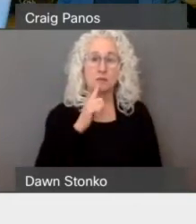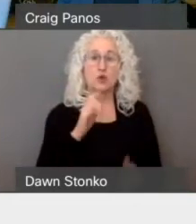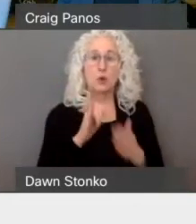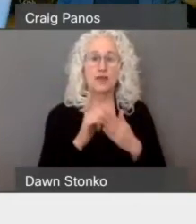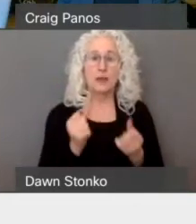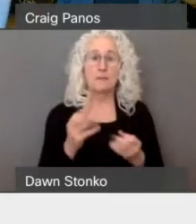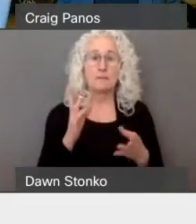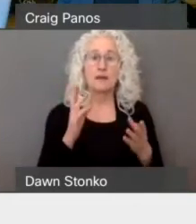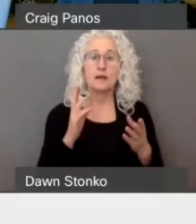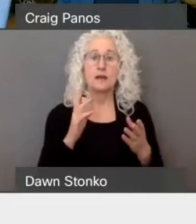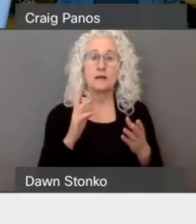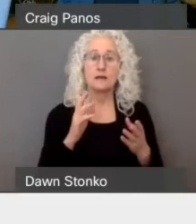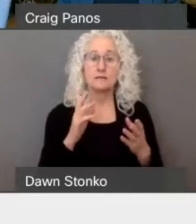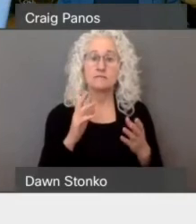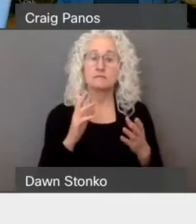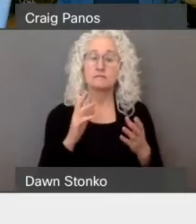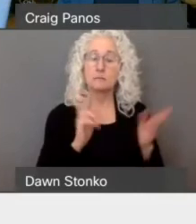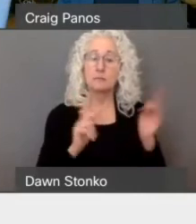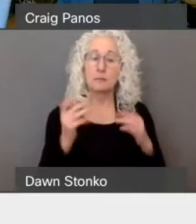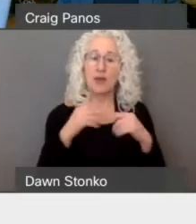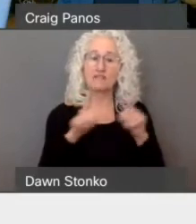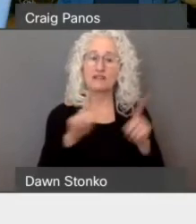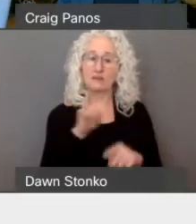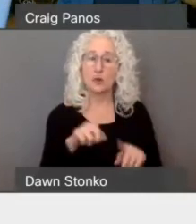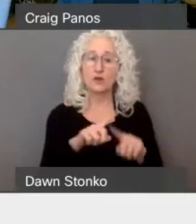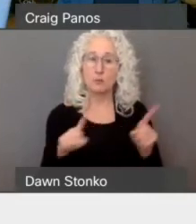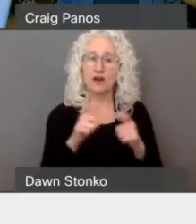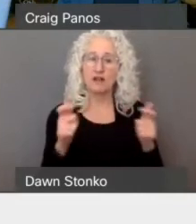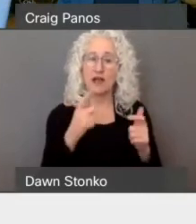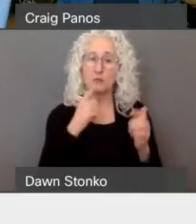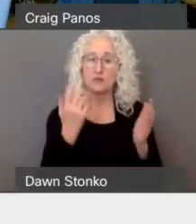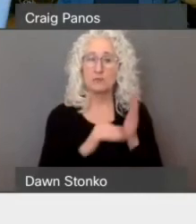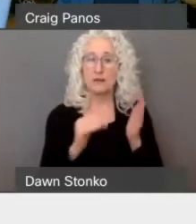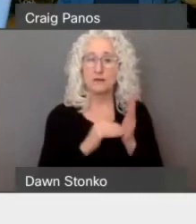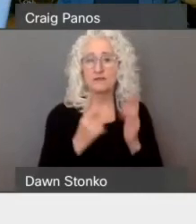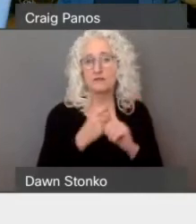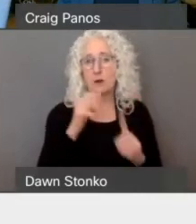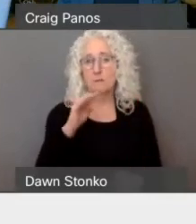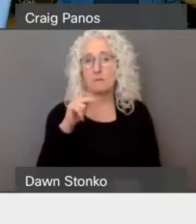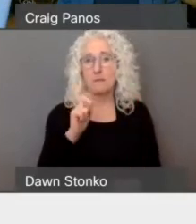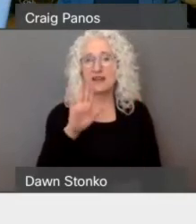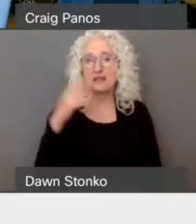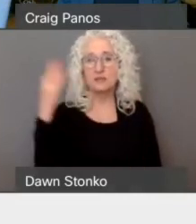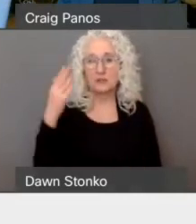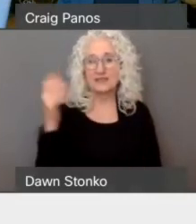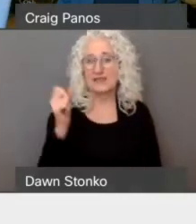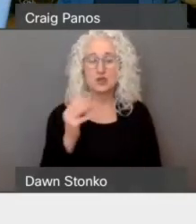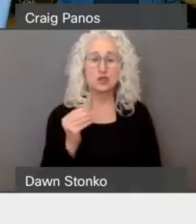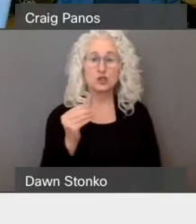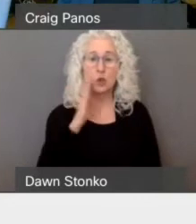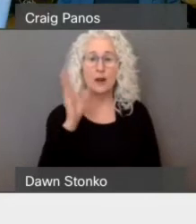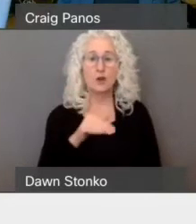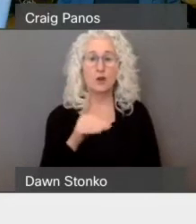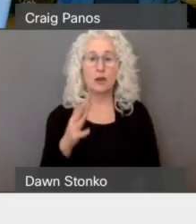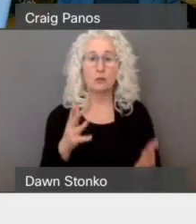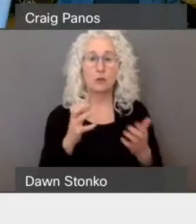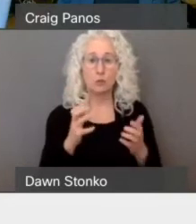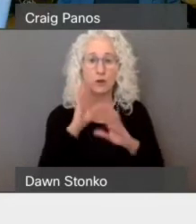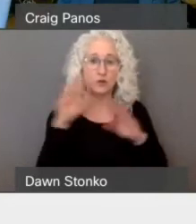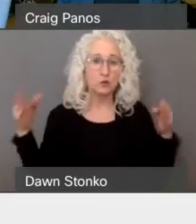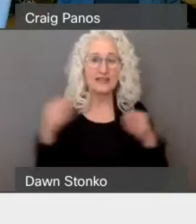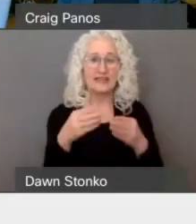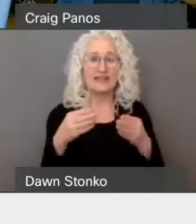people have different questions, but a lot of it was repetitive from Mike's presentation. So I know we want to key in